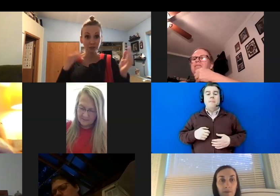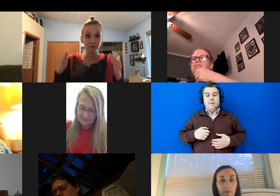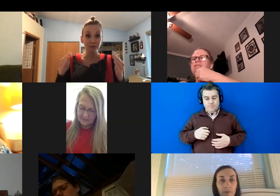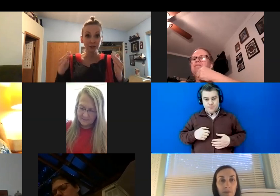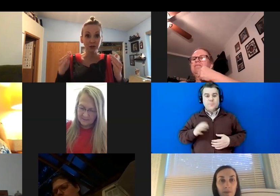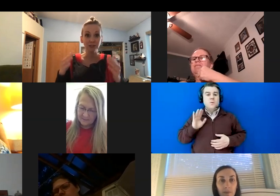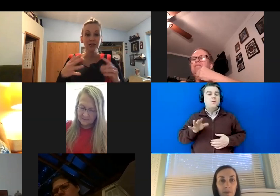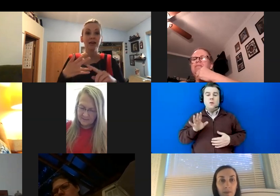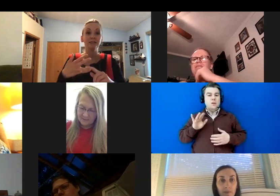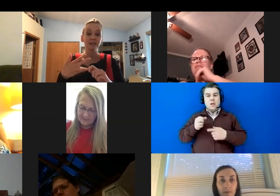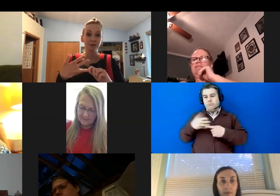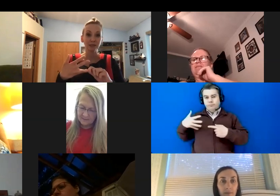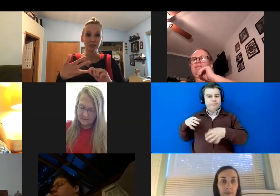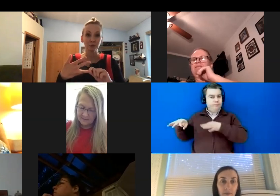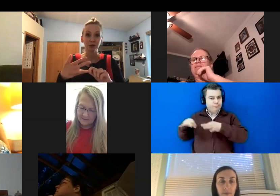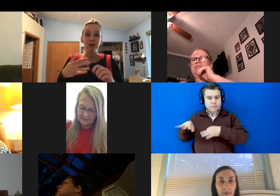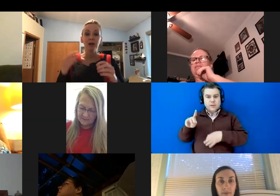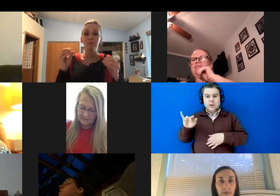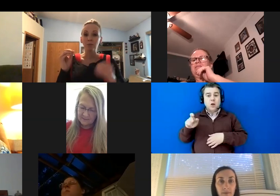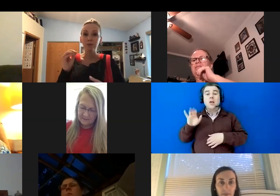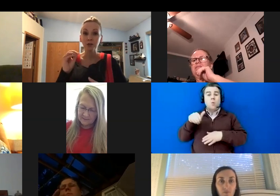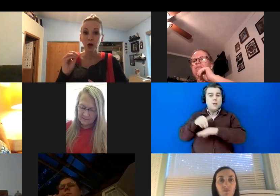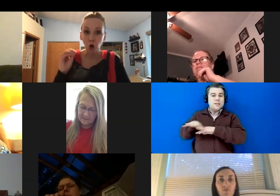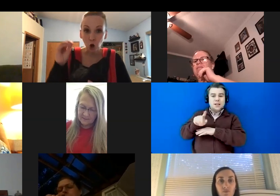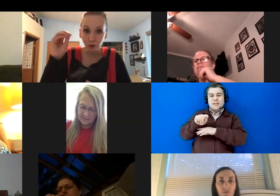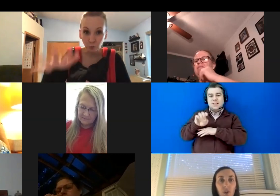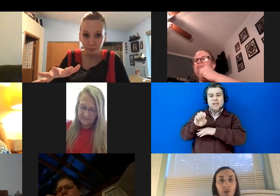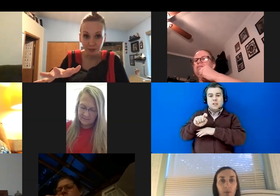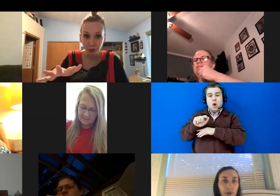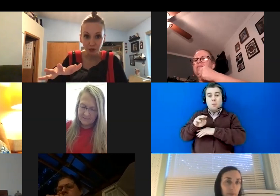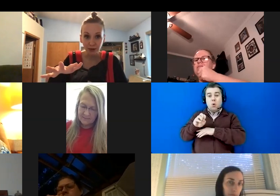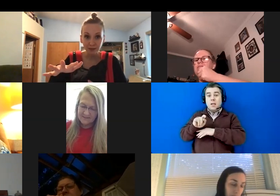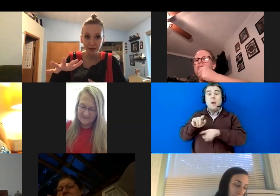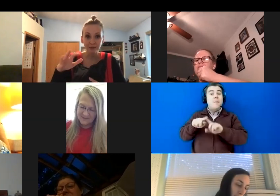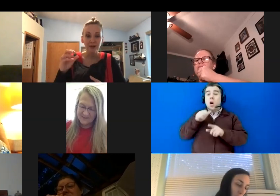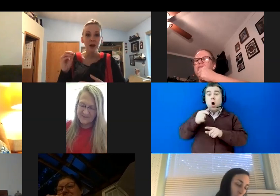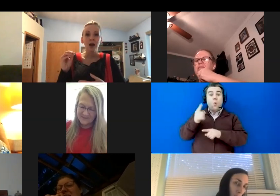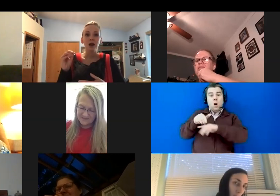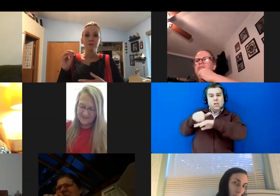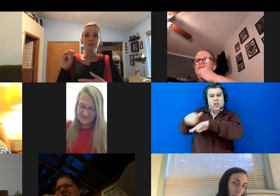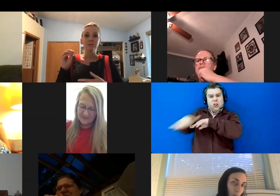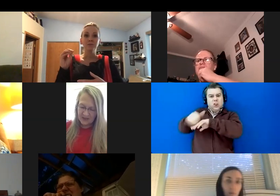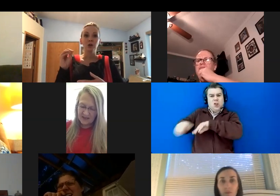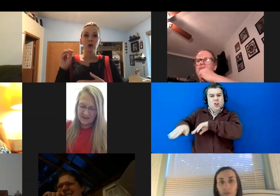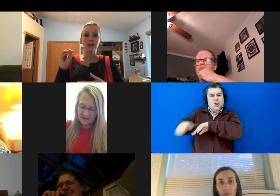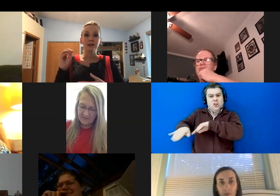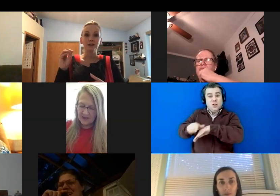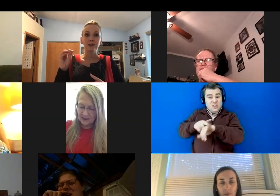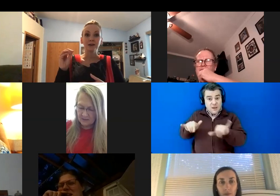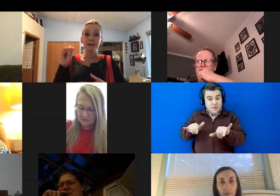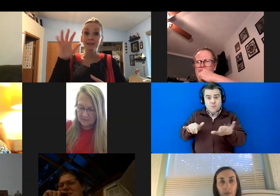that talks about detox and send them a testimony. Probably not all in one big chunk like that. Sometimes